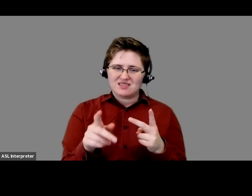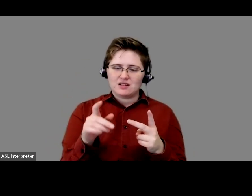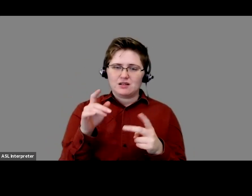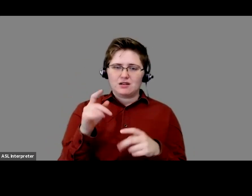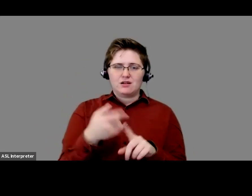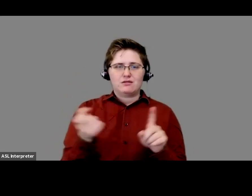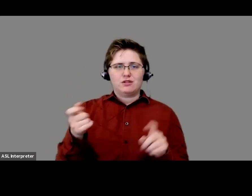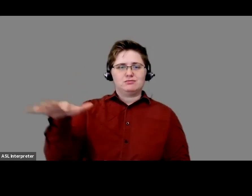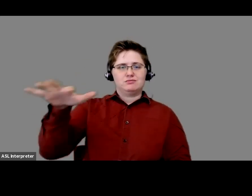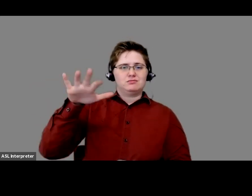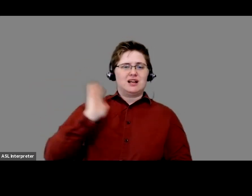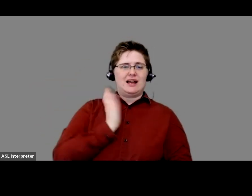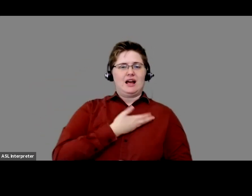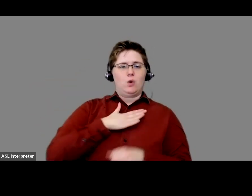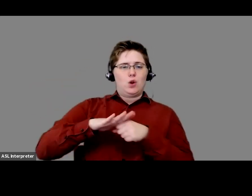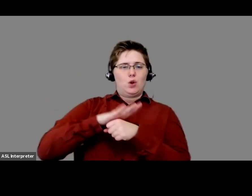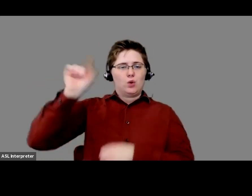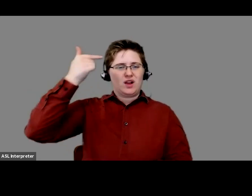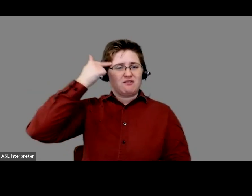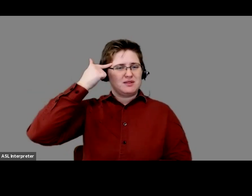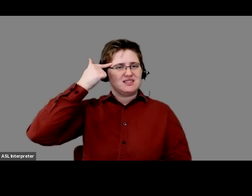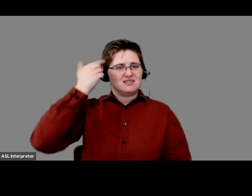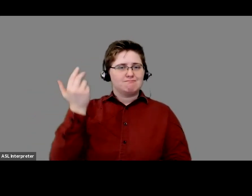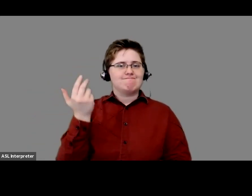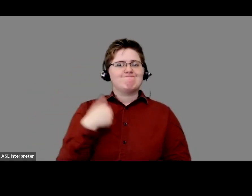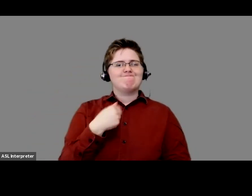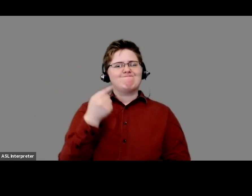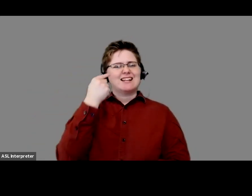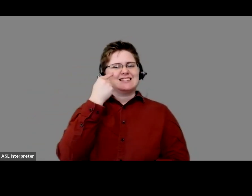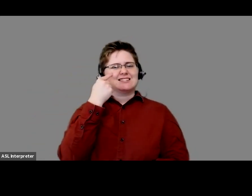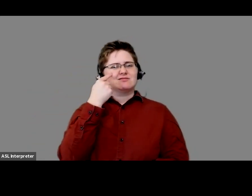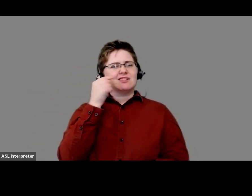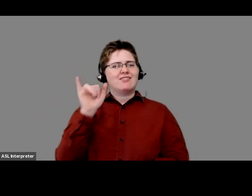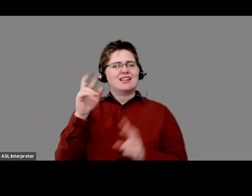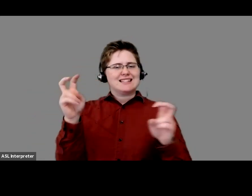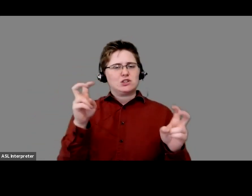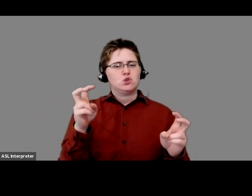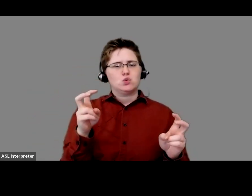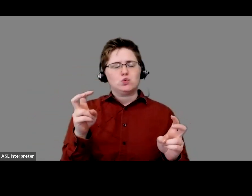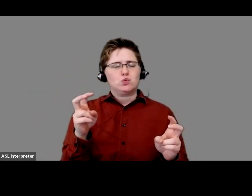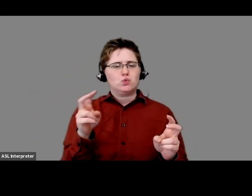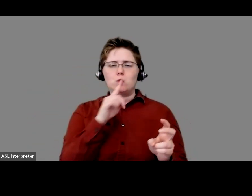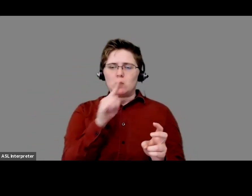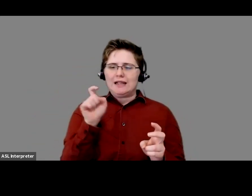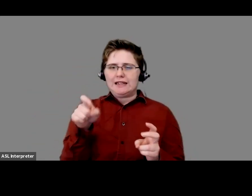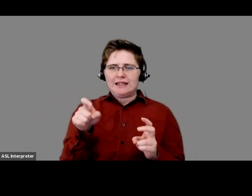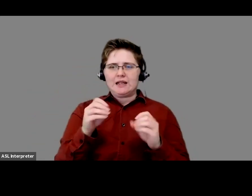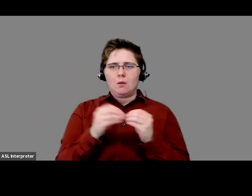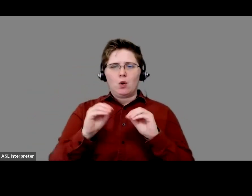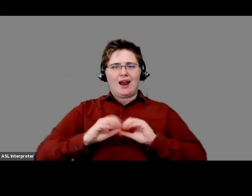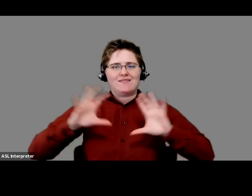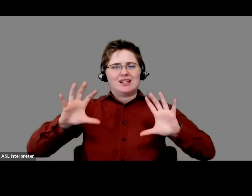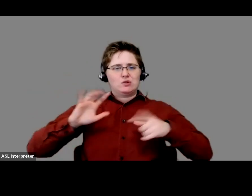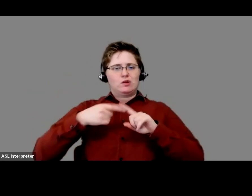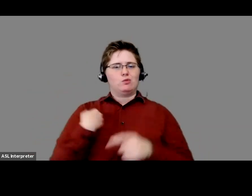of our local governments. And so I think that's an issue that needs to be made more evident when we have